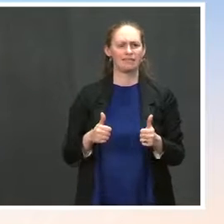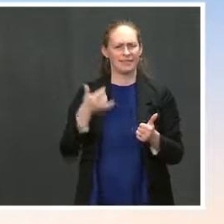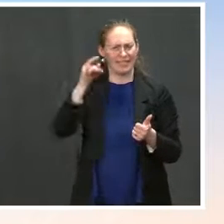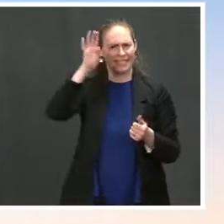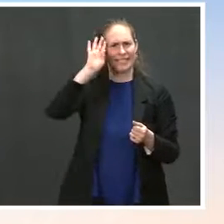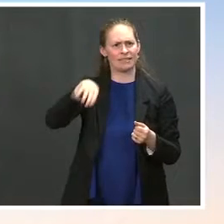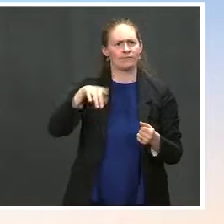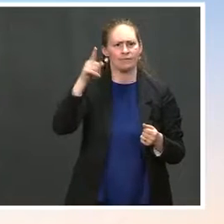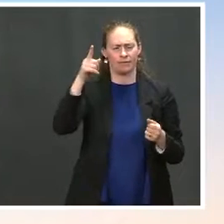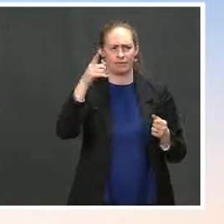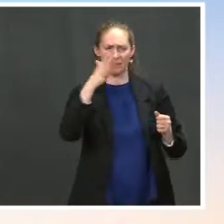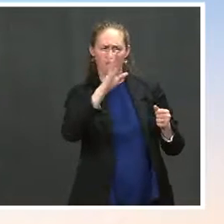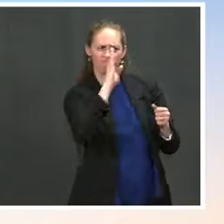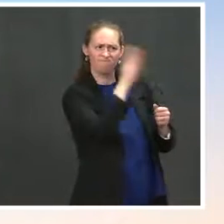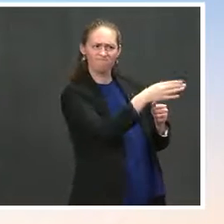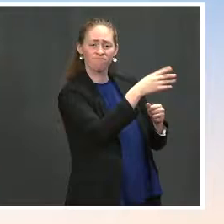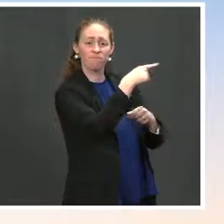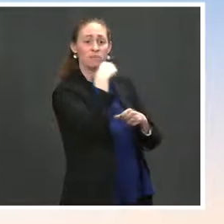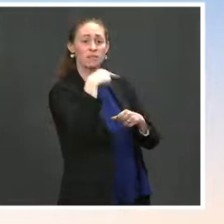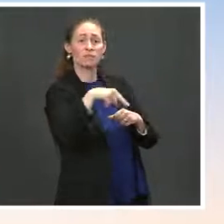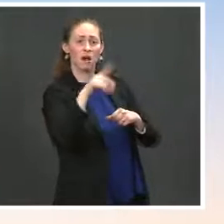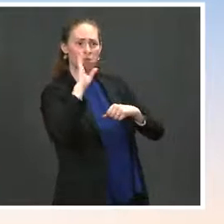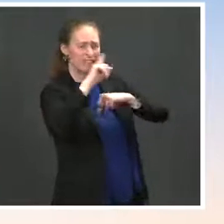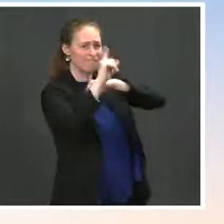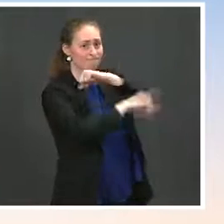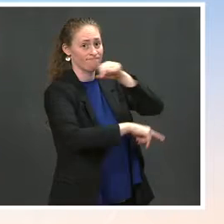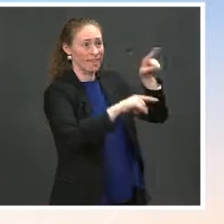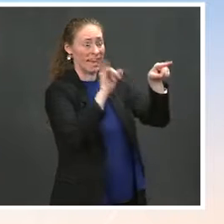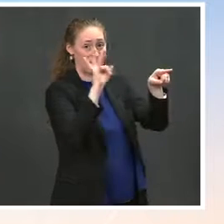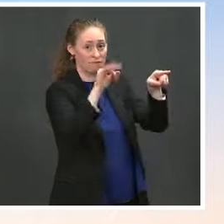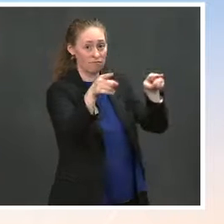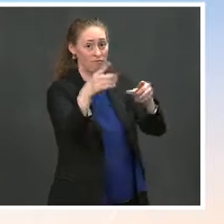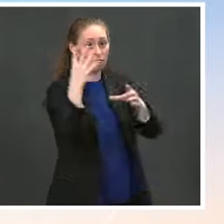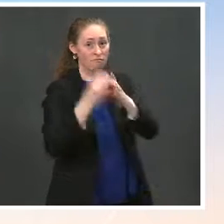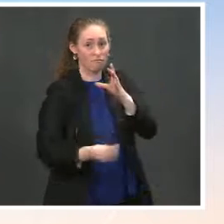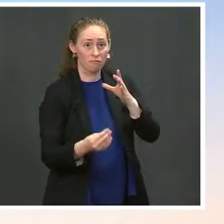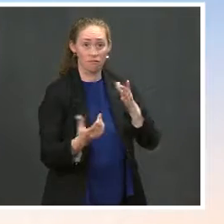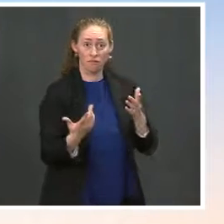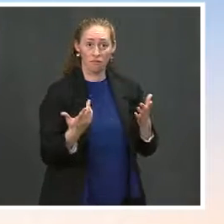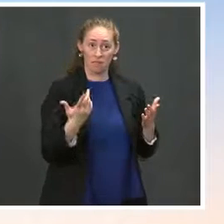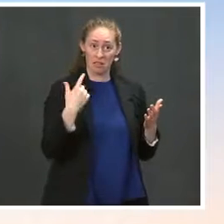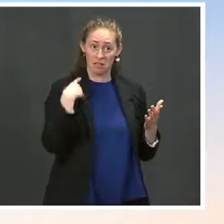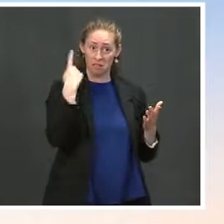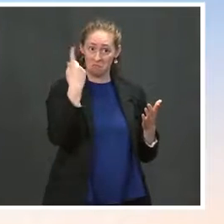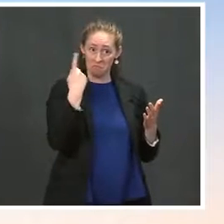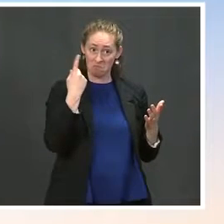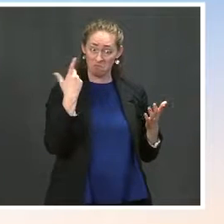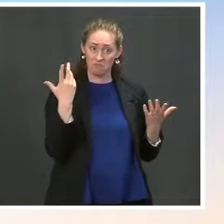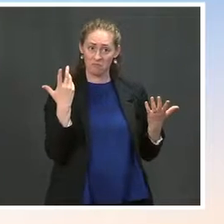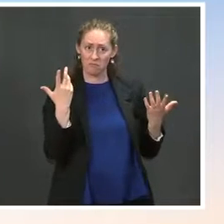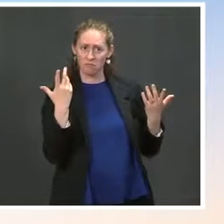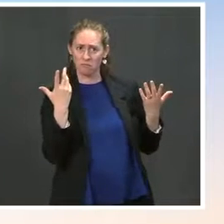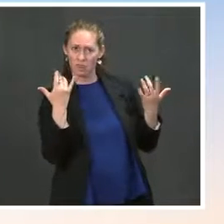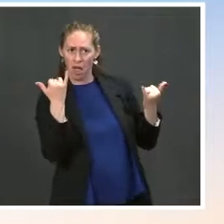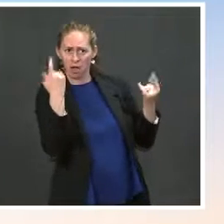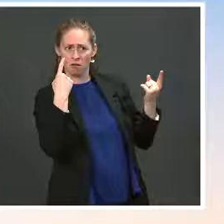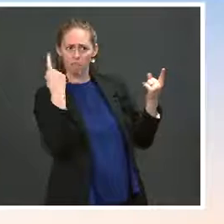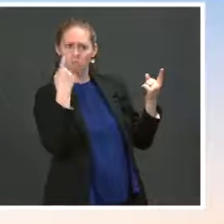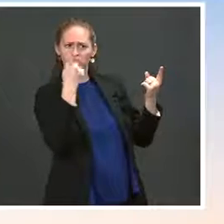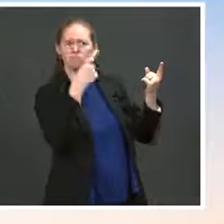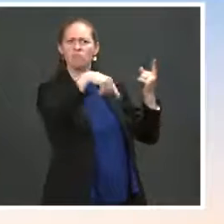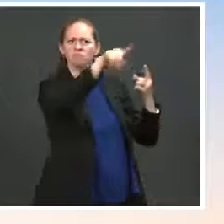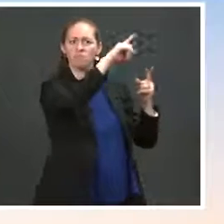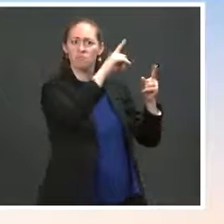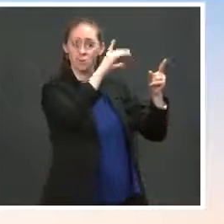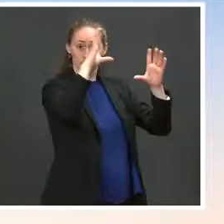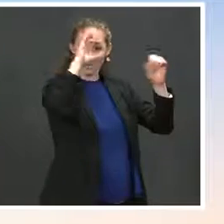there will be consequences if he dies. But I'm wondering if there's anything you could say about what the administration is willing to do